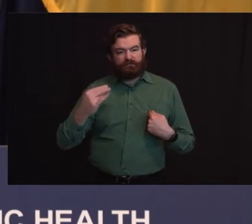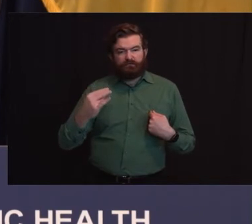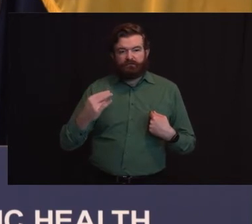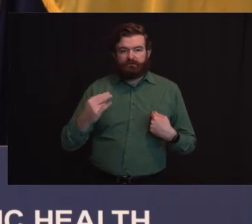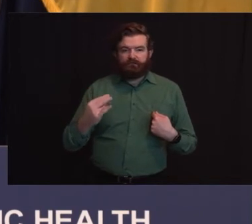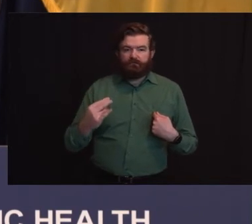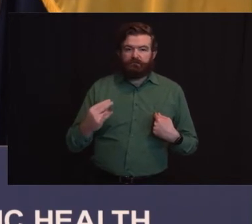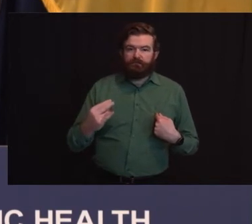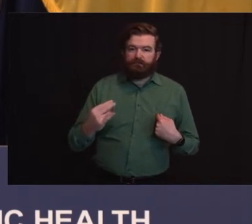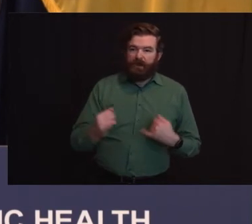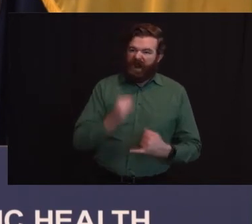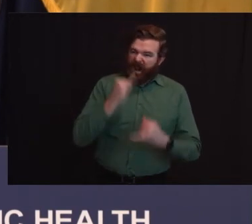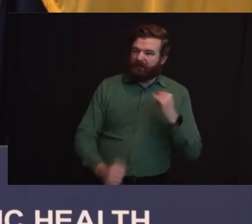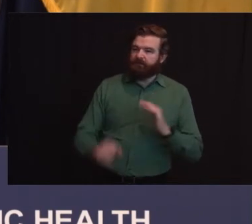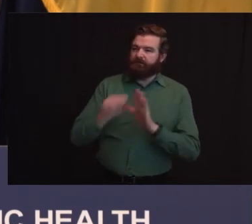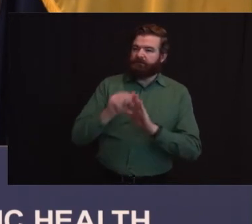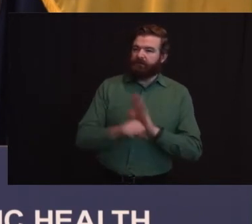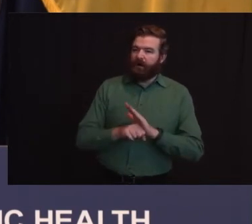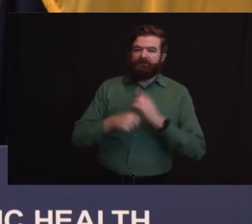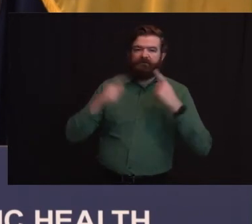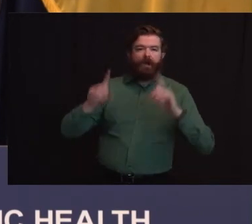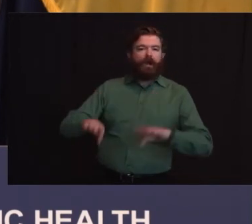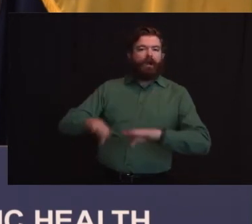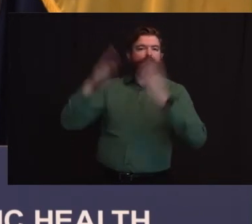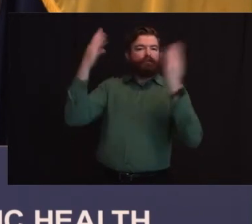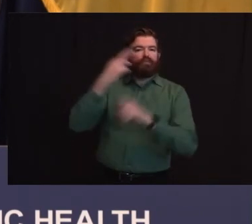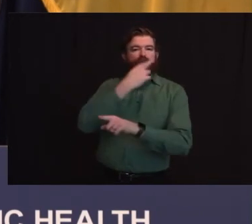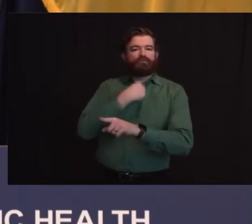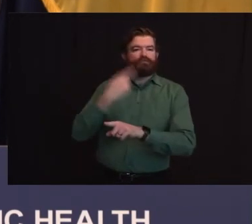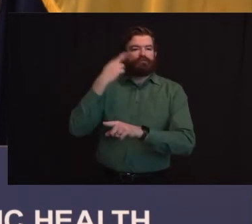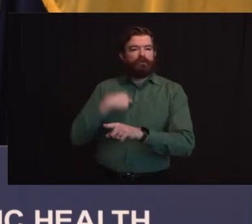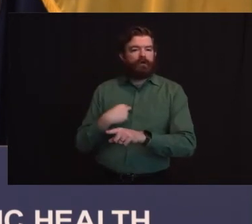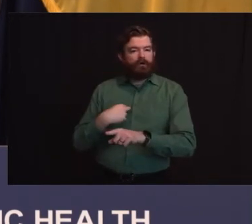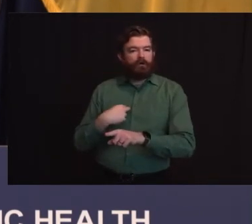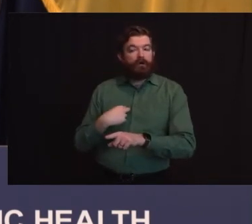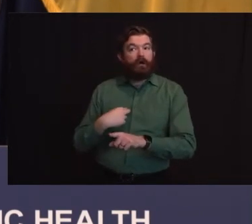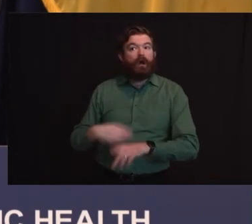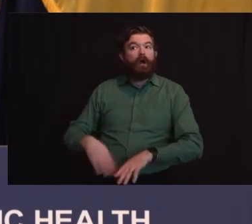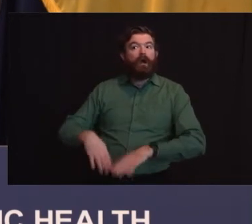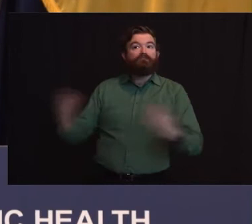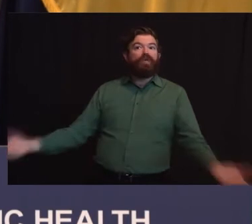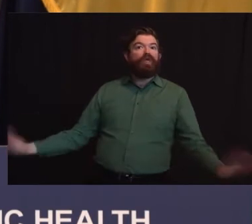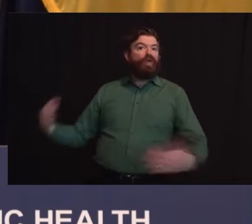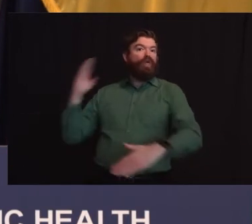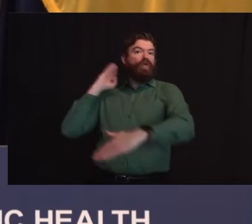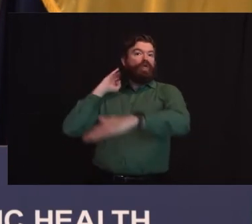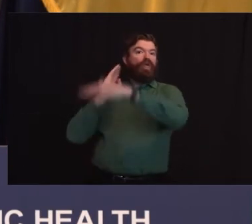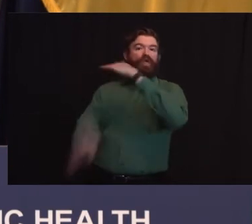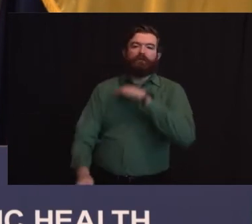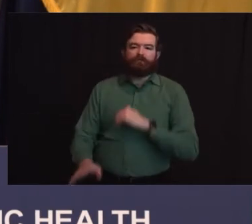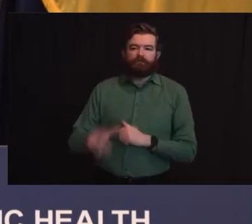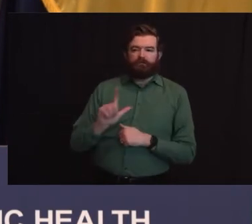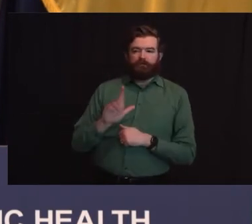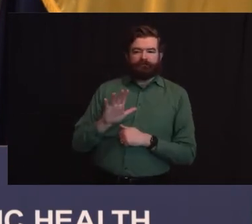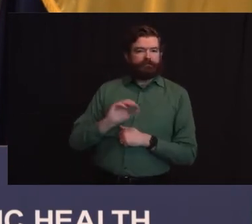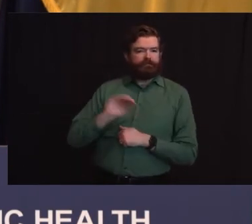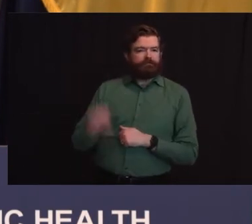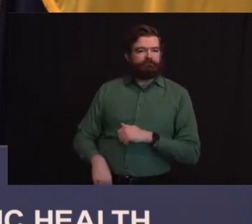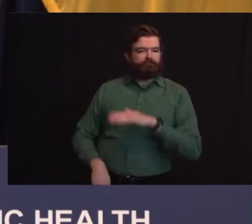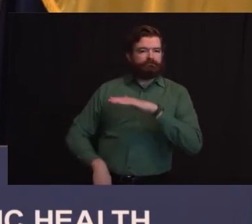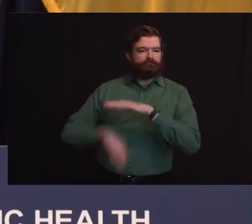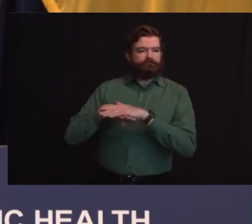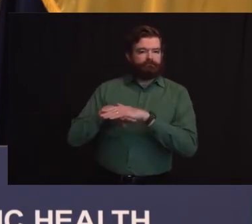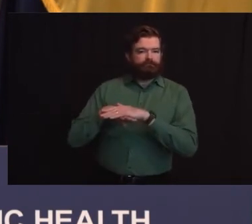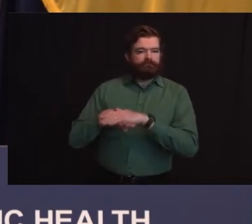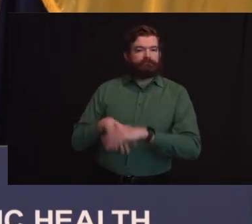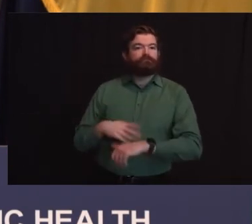up restaurants to 25% on Friday, September 4th. We have stayed at 25% indoors. By the